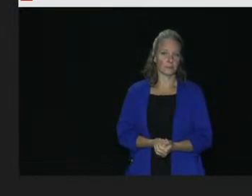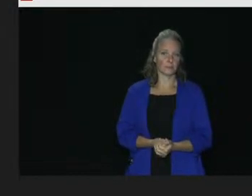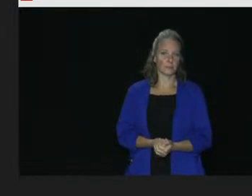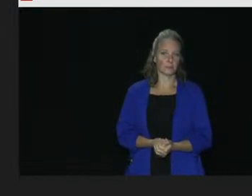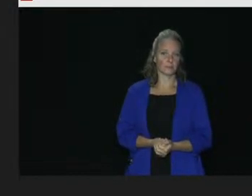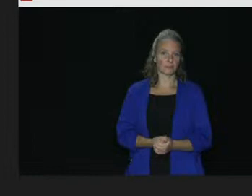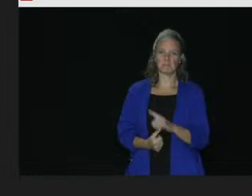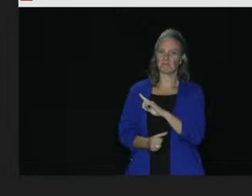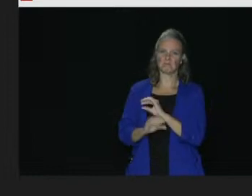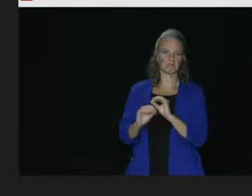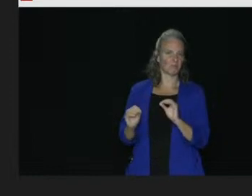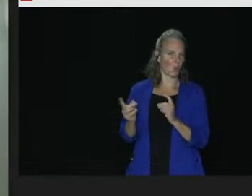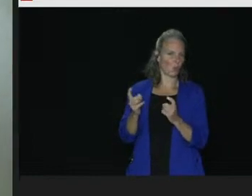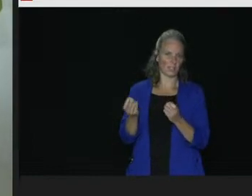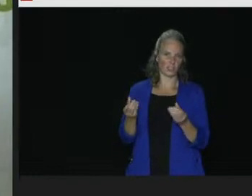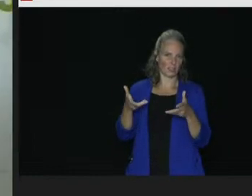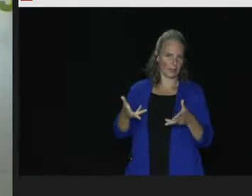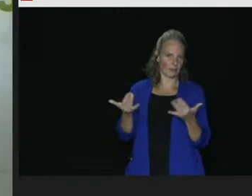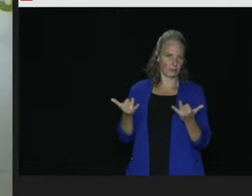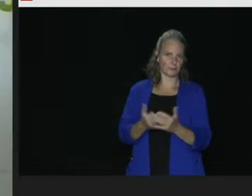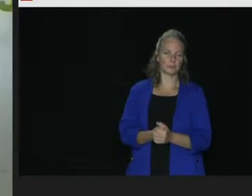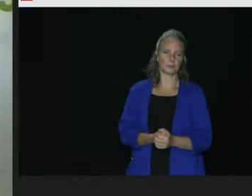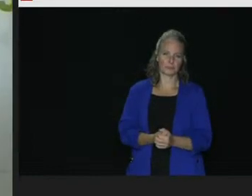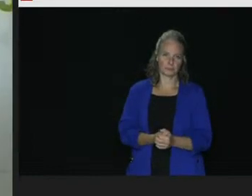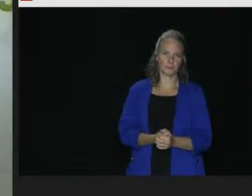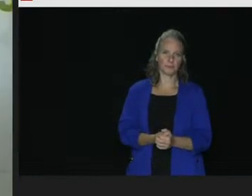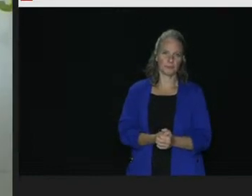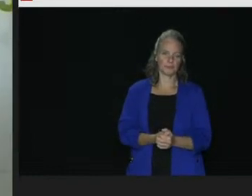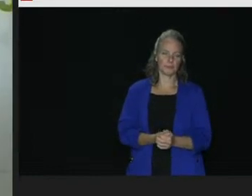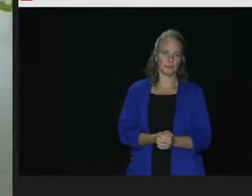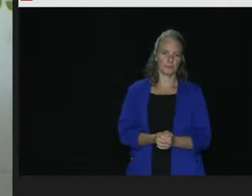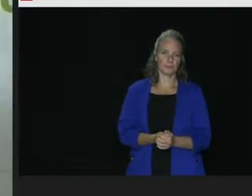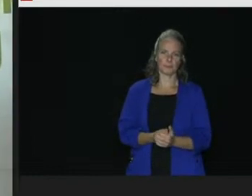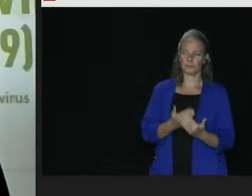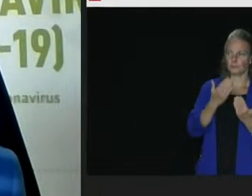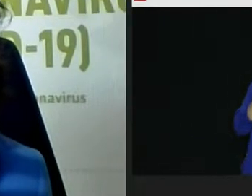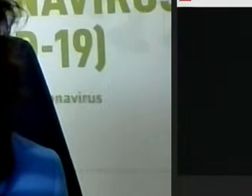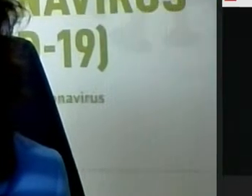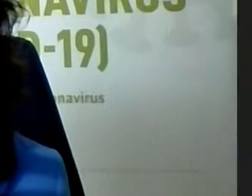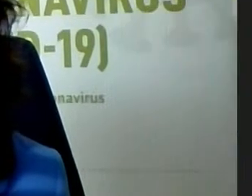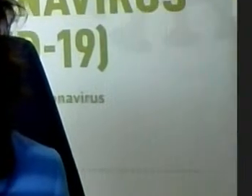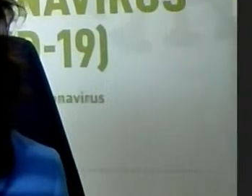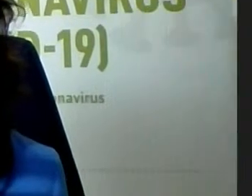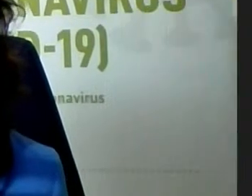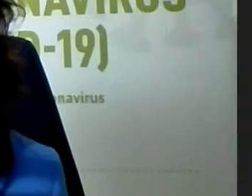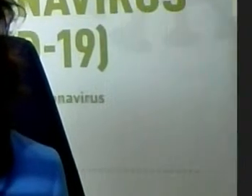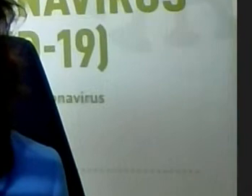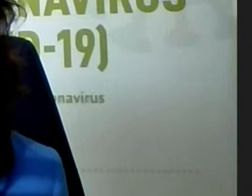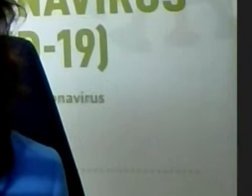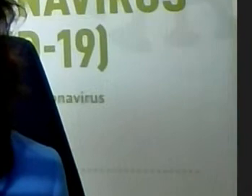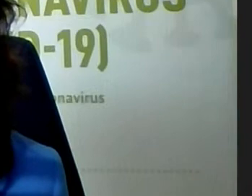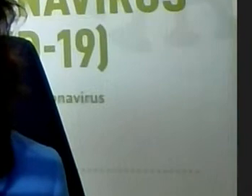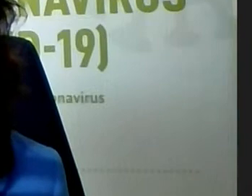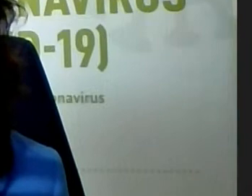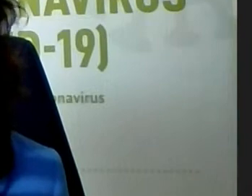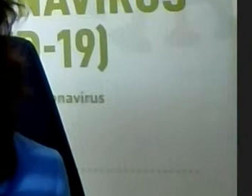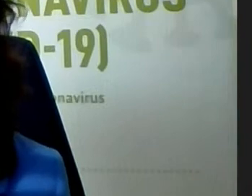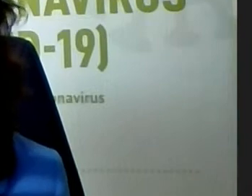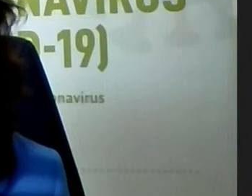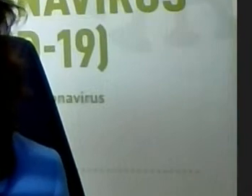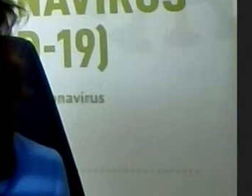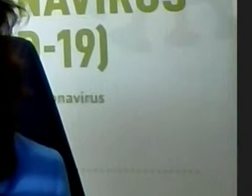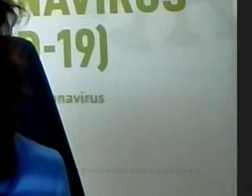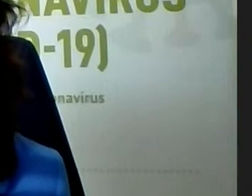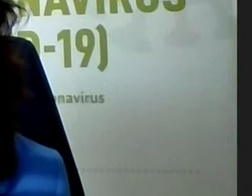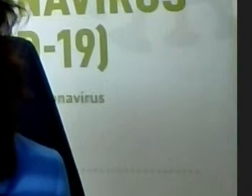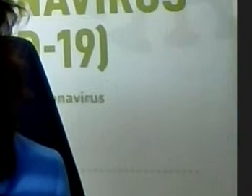There are no further questions at this time. Nous n'avons plus de questions pour le moment. Merci beaucoup. C'est ce qui met fin à la conférence de presse pour aujourd'hui. That will be all for today's press conference. Thank